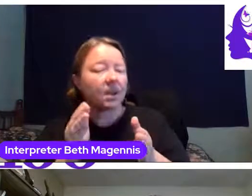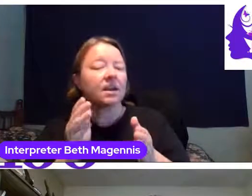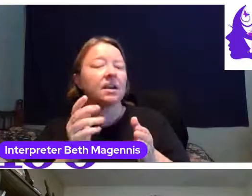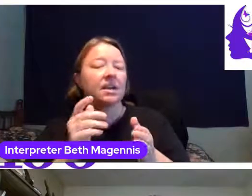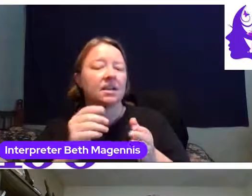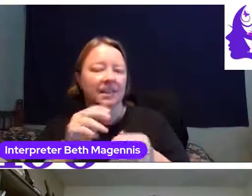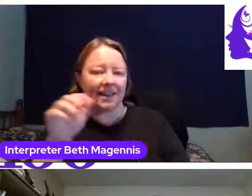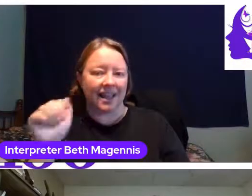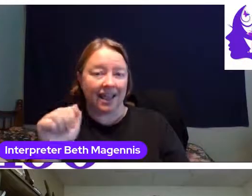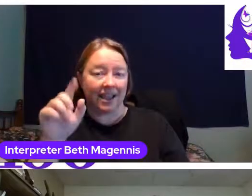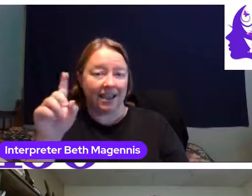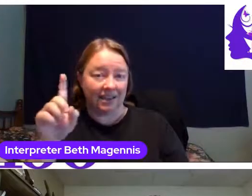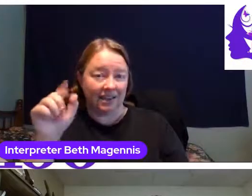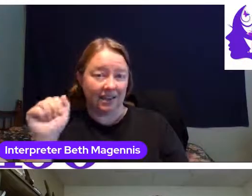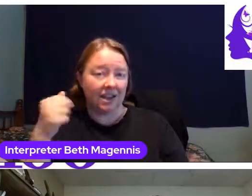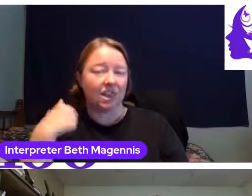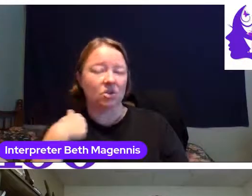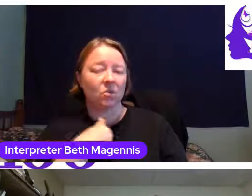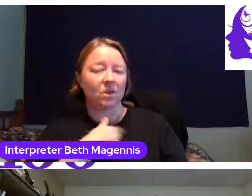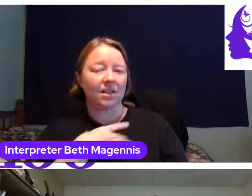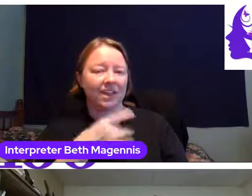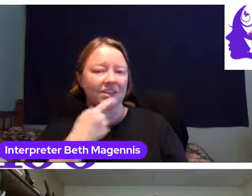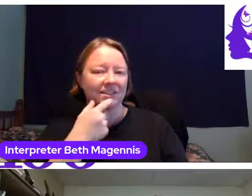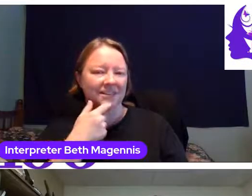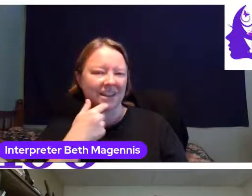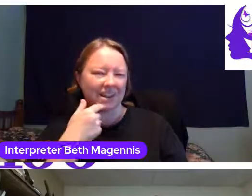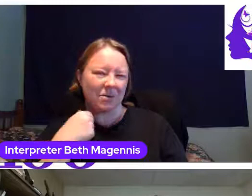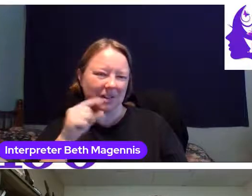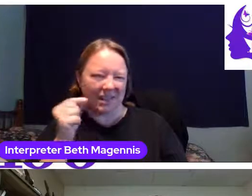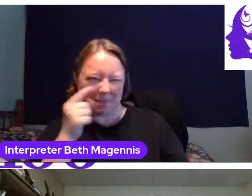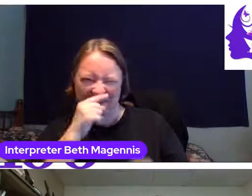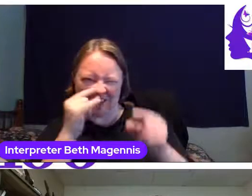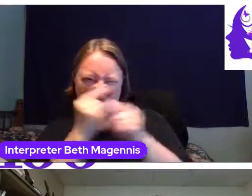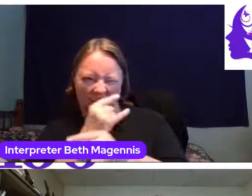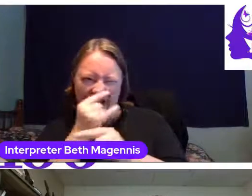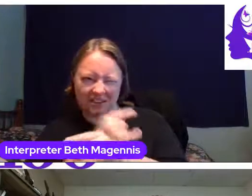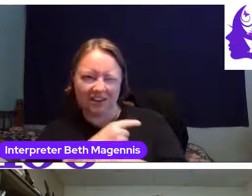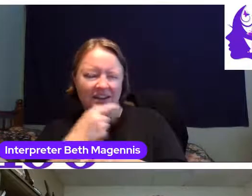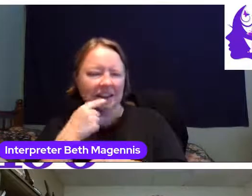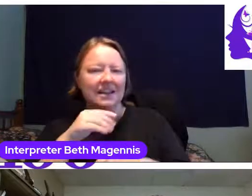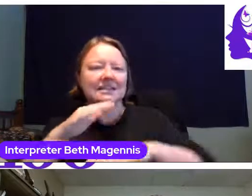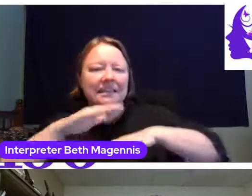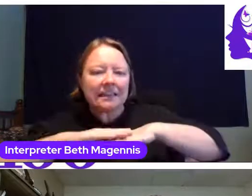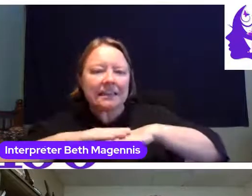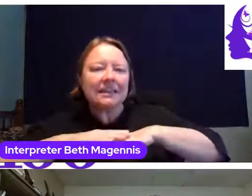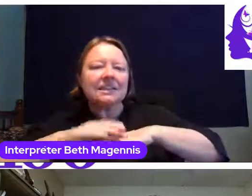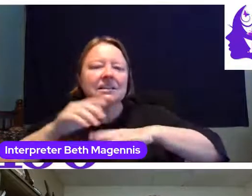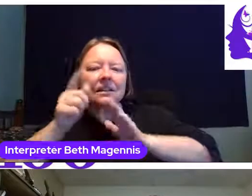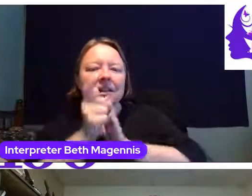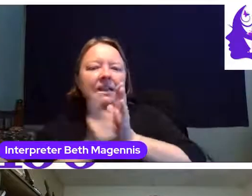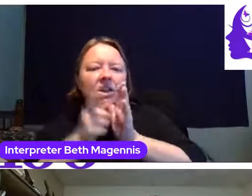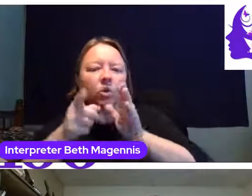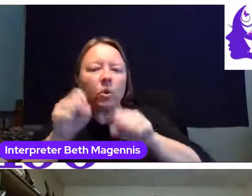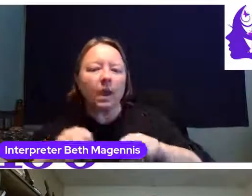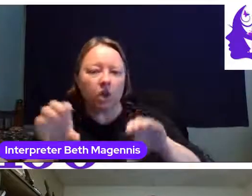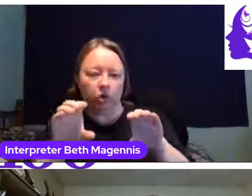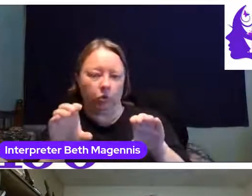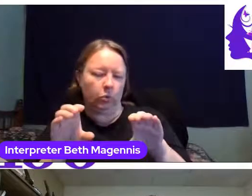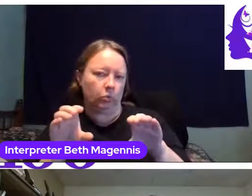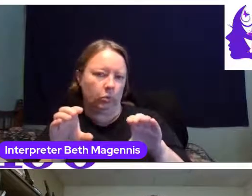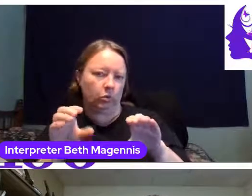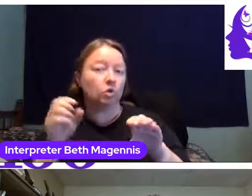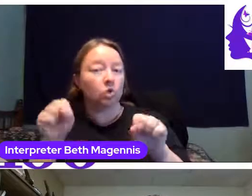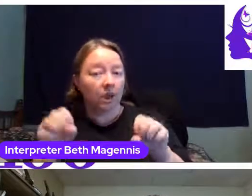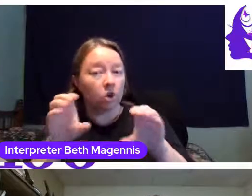the ADA, as we like to say, only slightly sarcastically, is the least you can legally do. And so you can